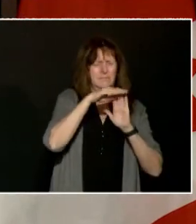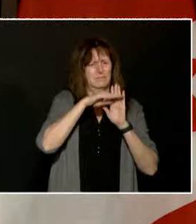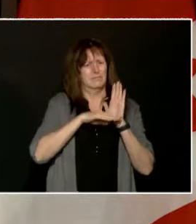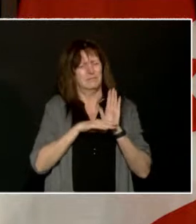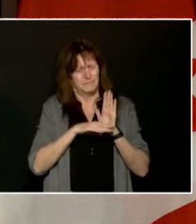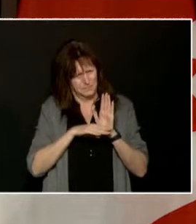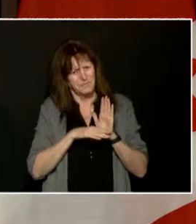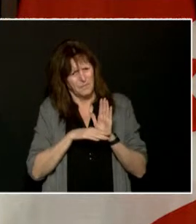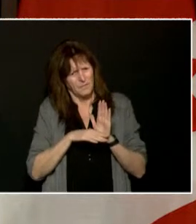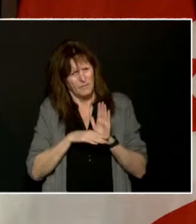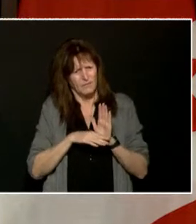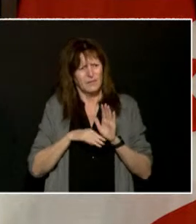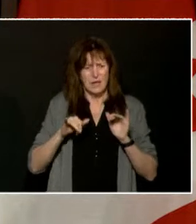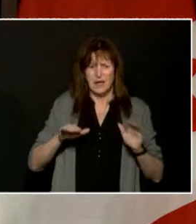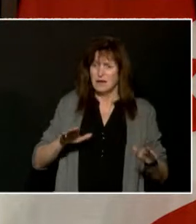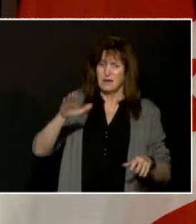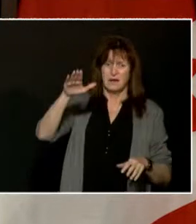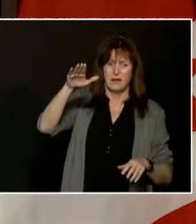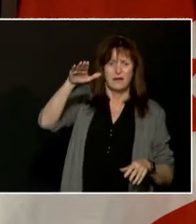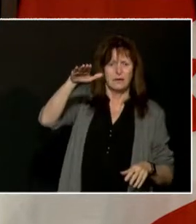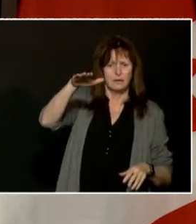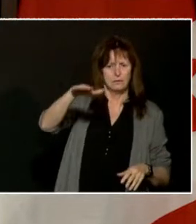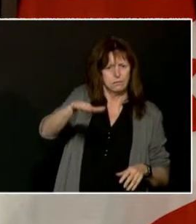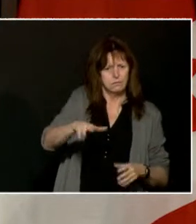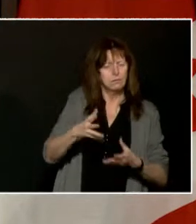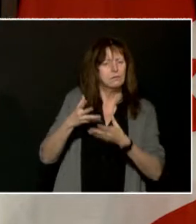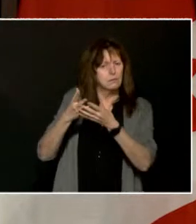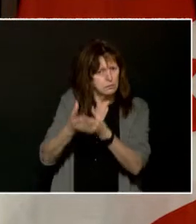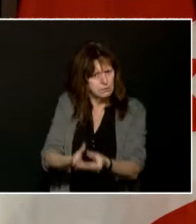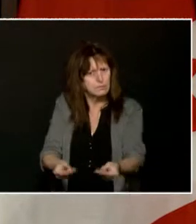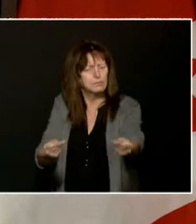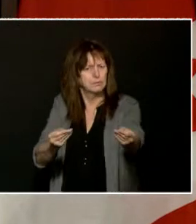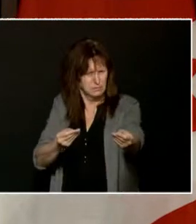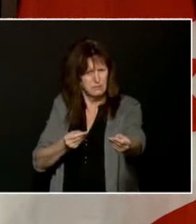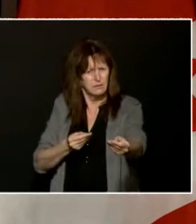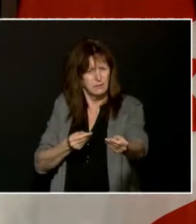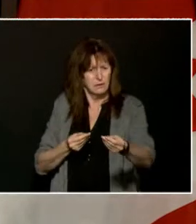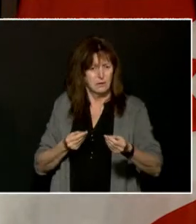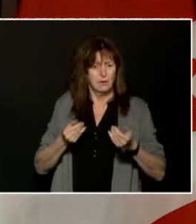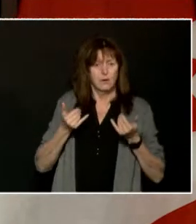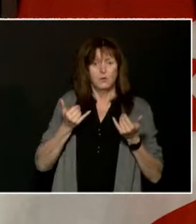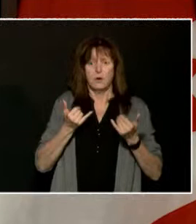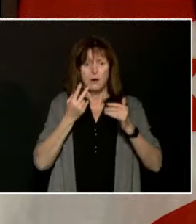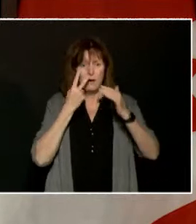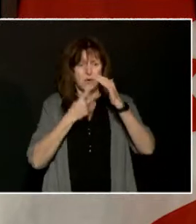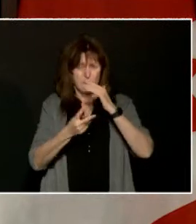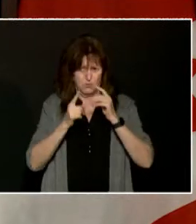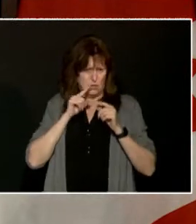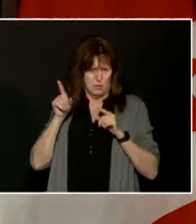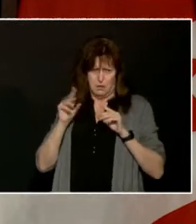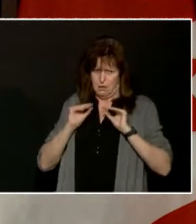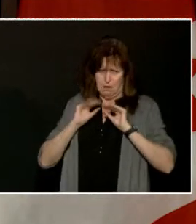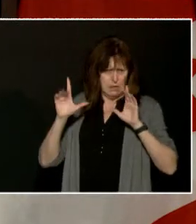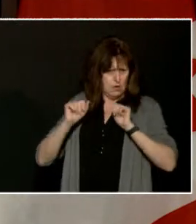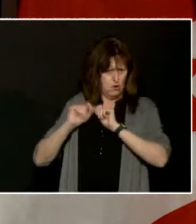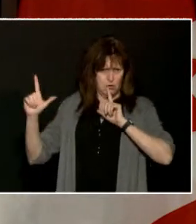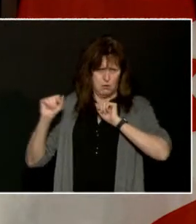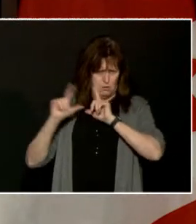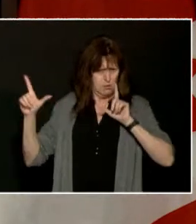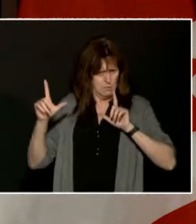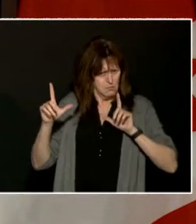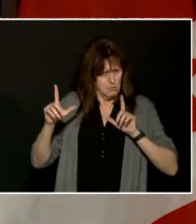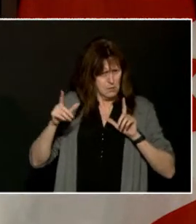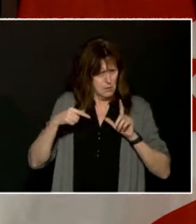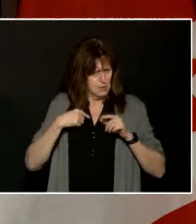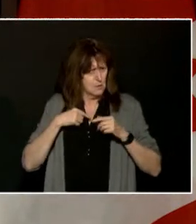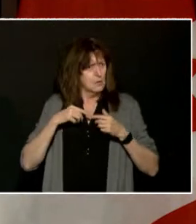associated ills. The projections we'll present today are clear. We are doing better than much of the world, but we're nowhere